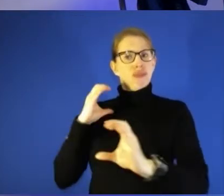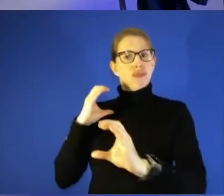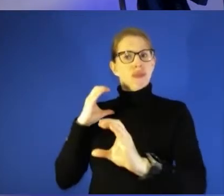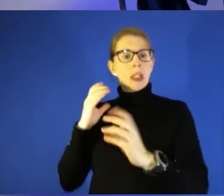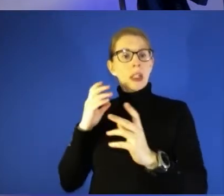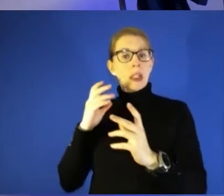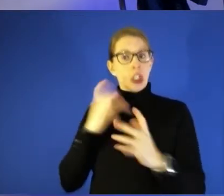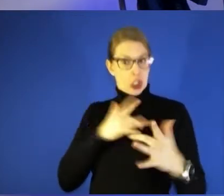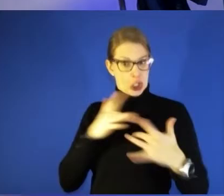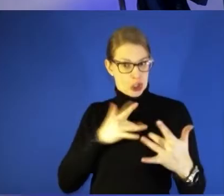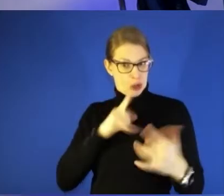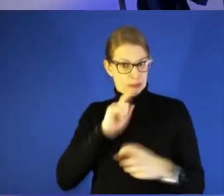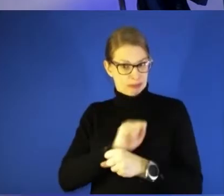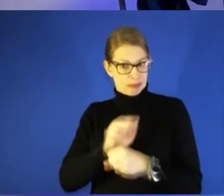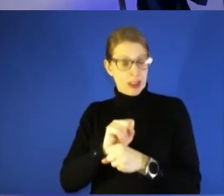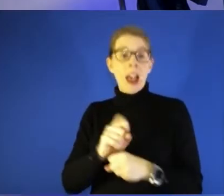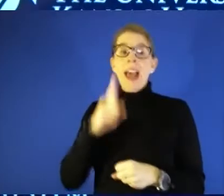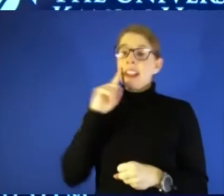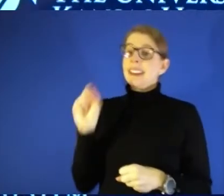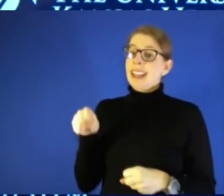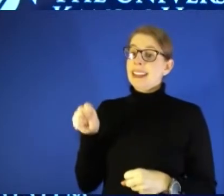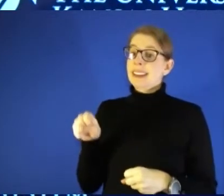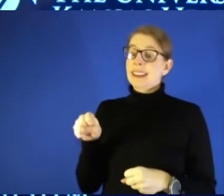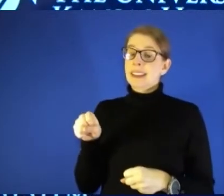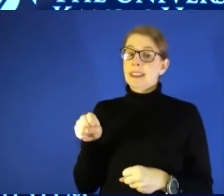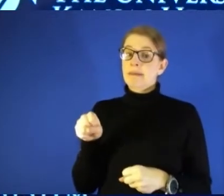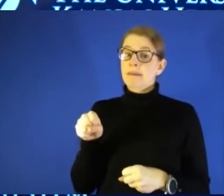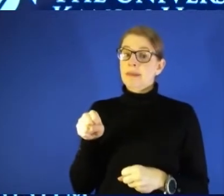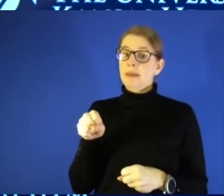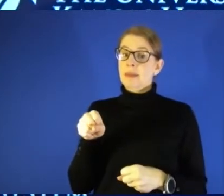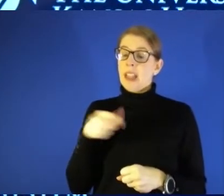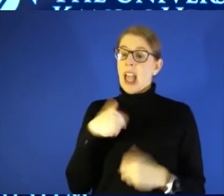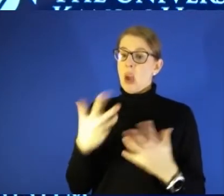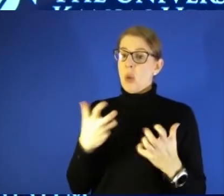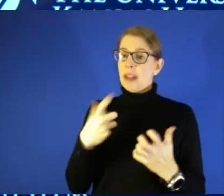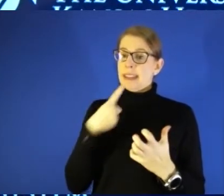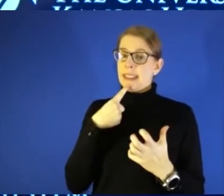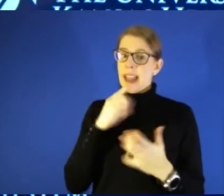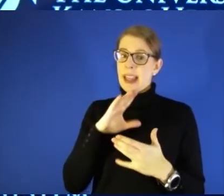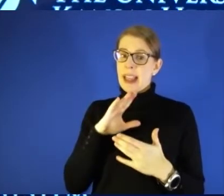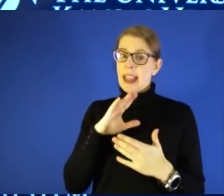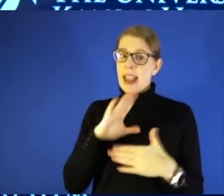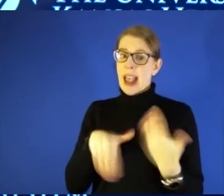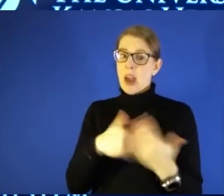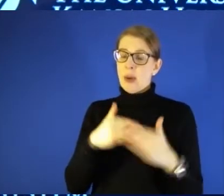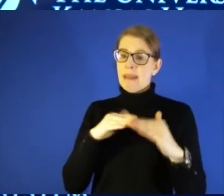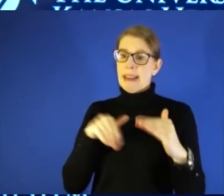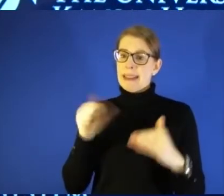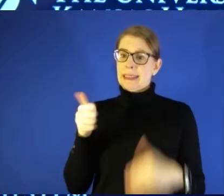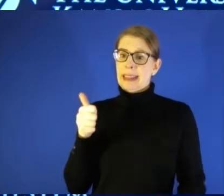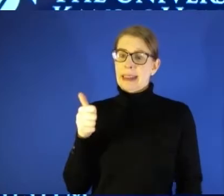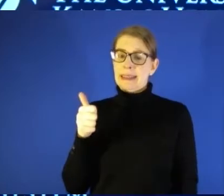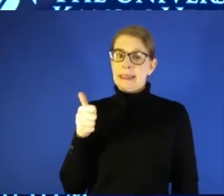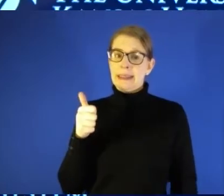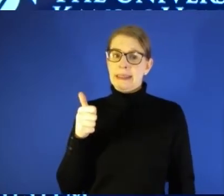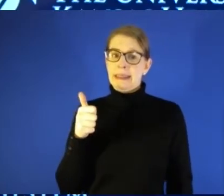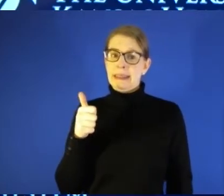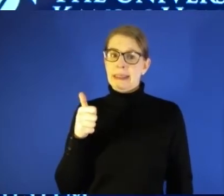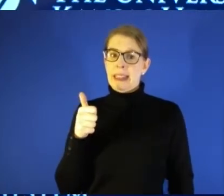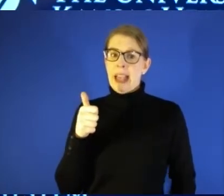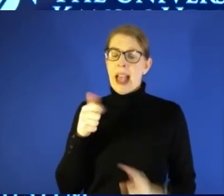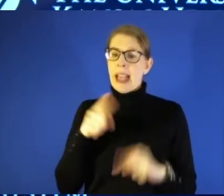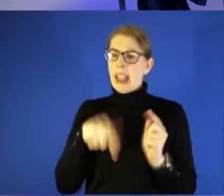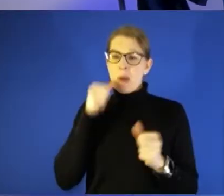concern? I think it is, and I can't, off the top of my head, I want to say that our capacity is less than 10 down there. I can't exactly remember the